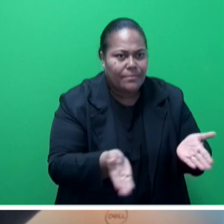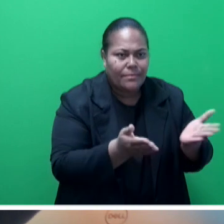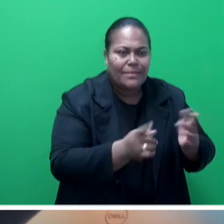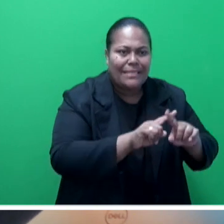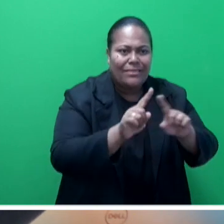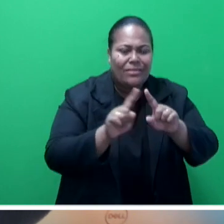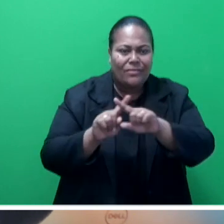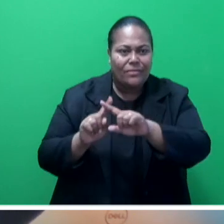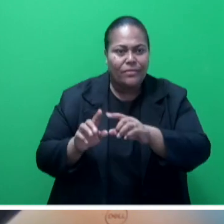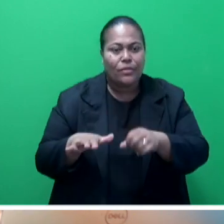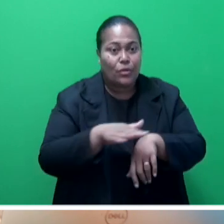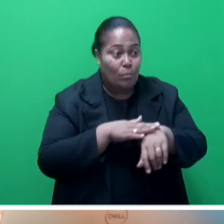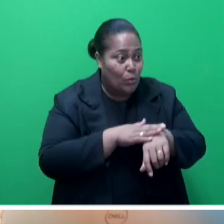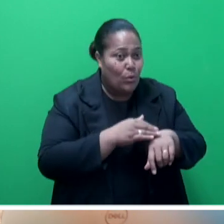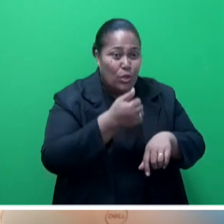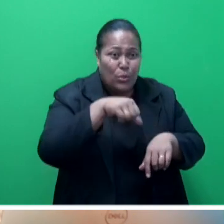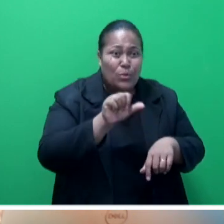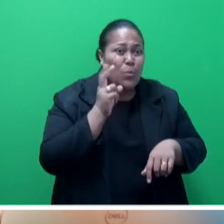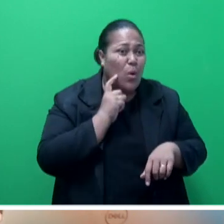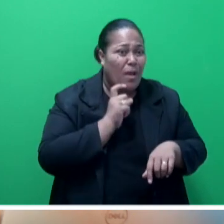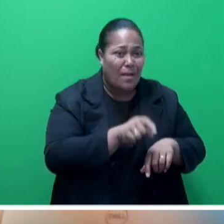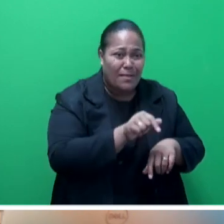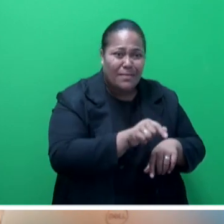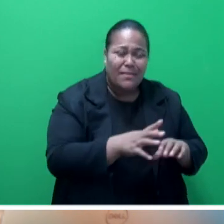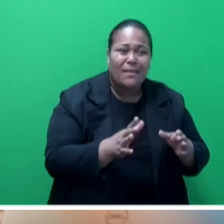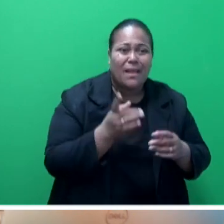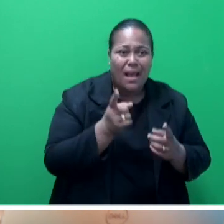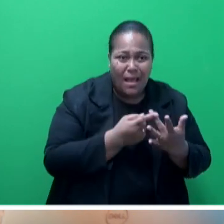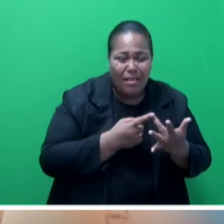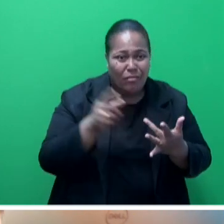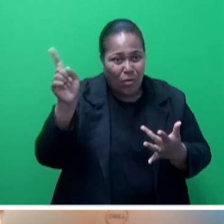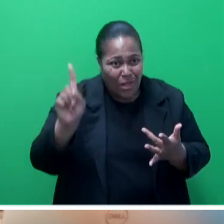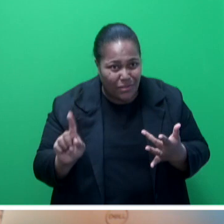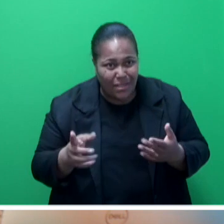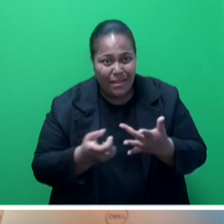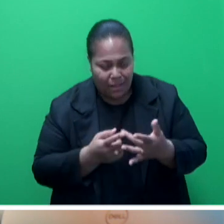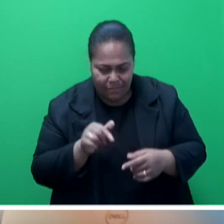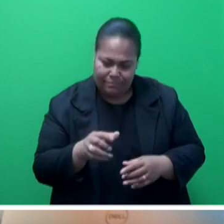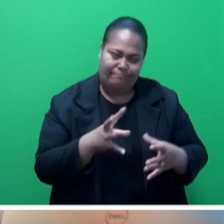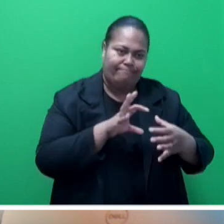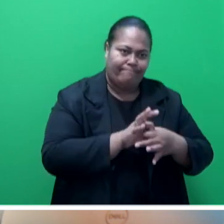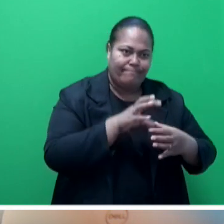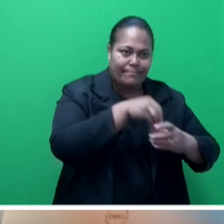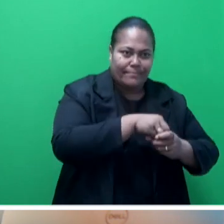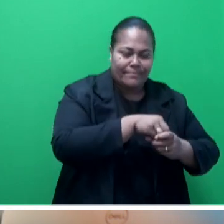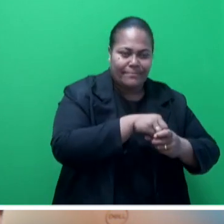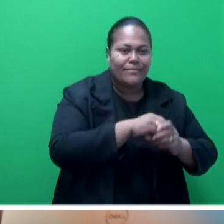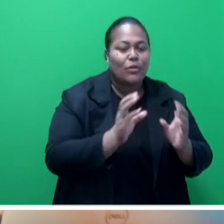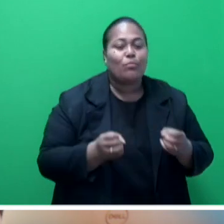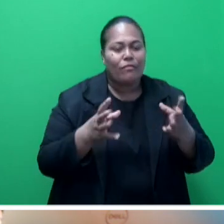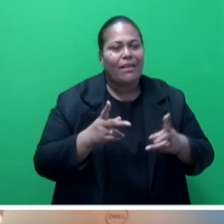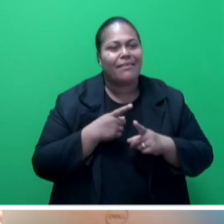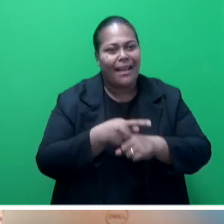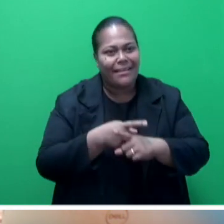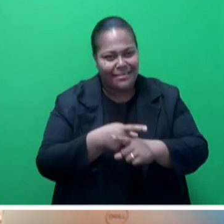blue carbon policies, mandating the development of emissions reduction methodologies, as well as providing guidance on voluntary